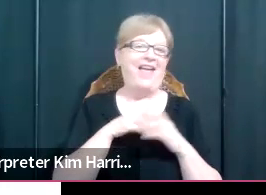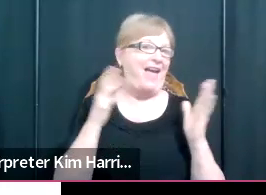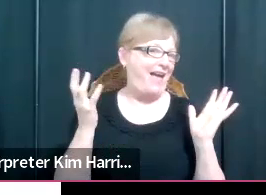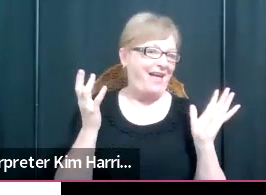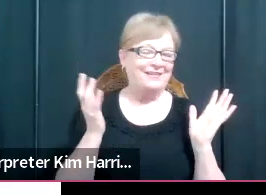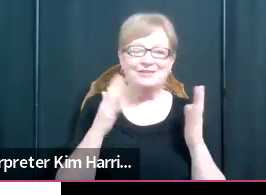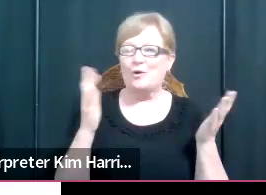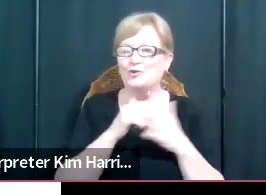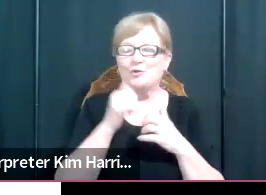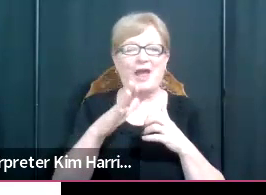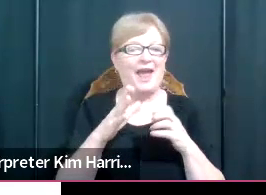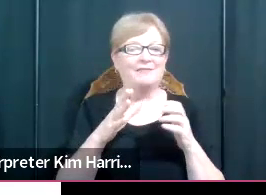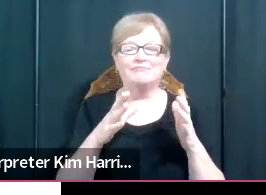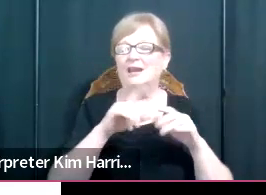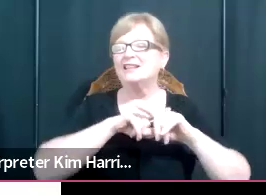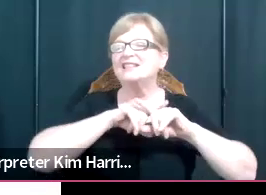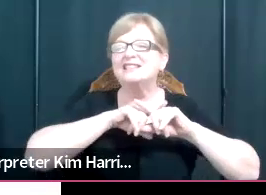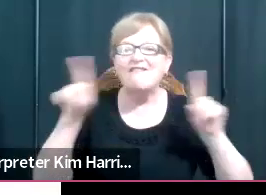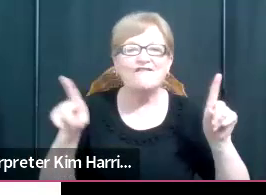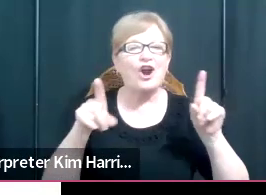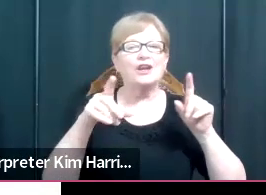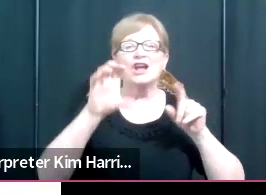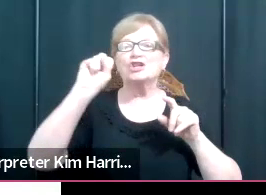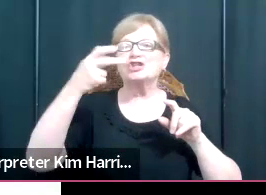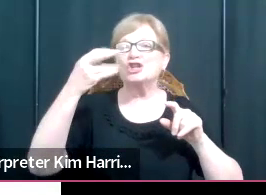so you can arrange them in whatever